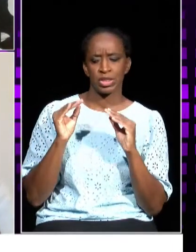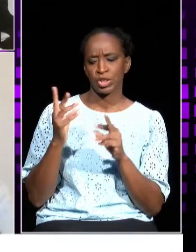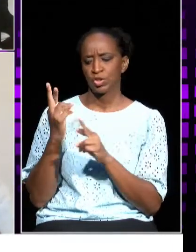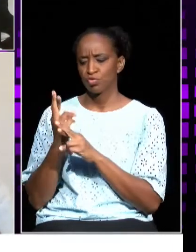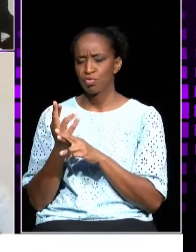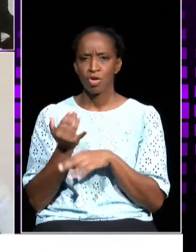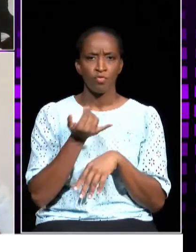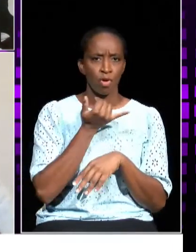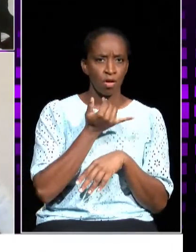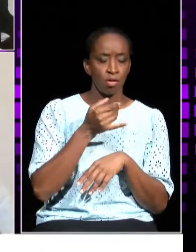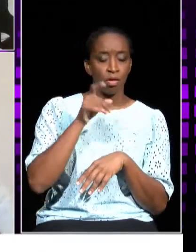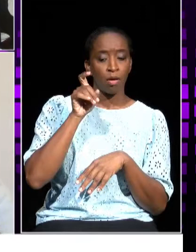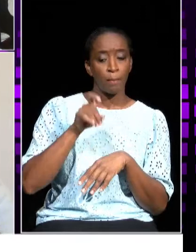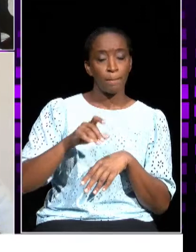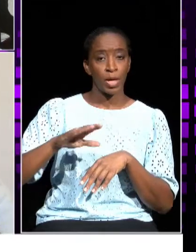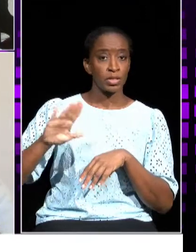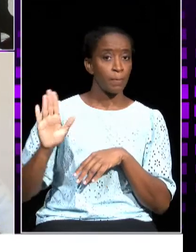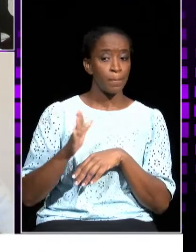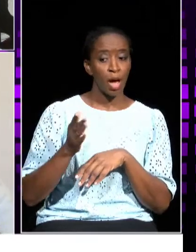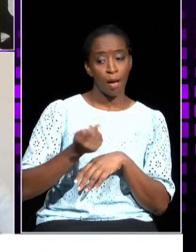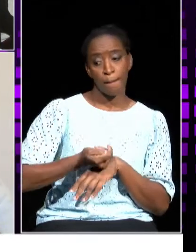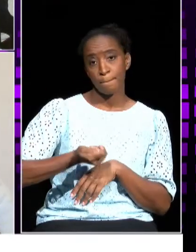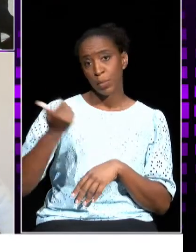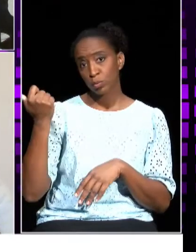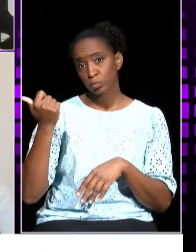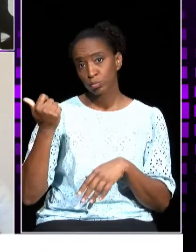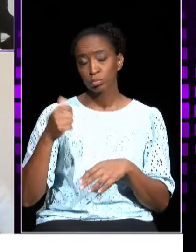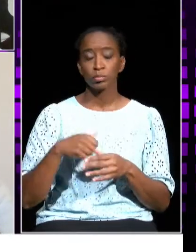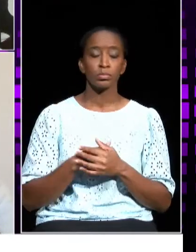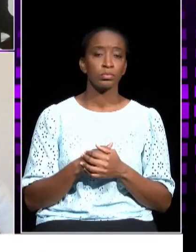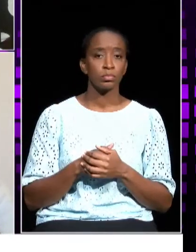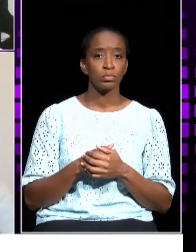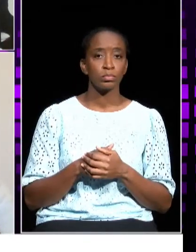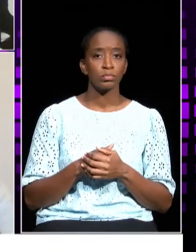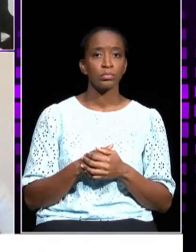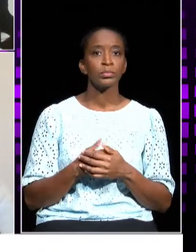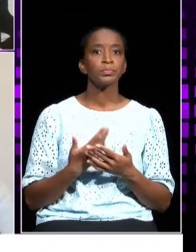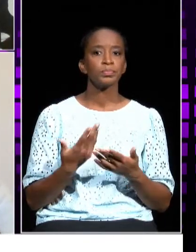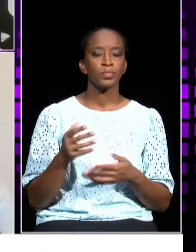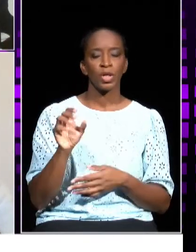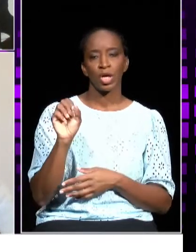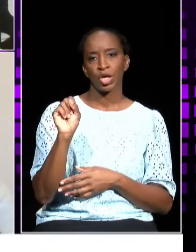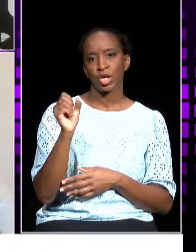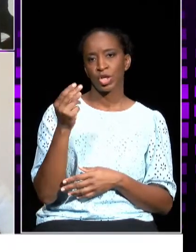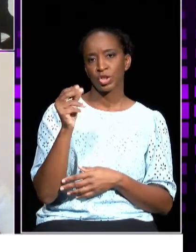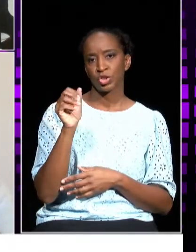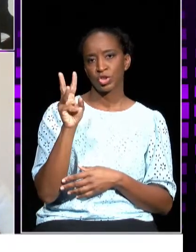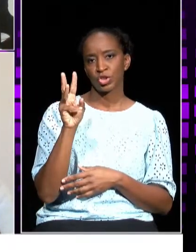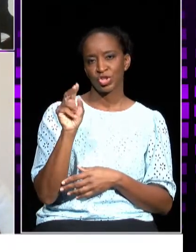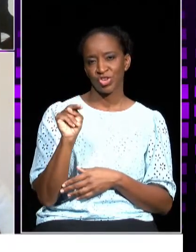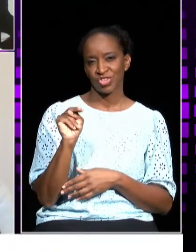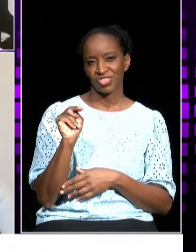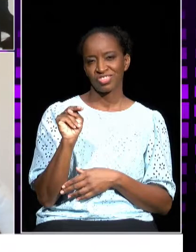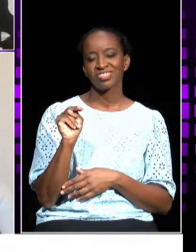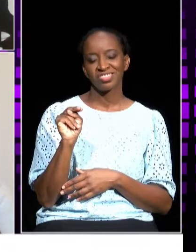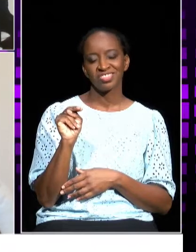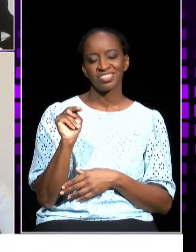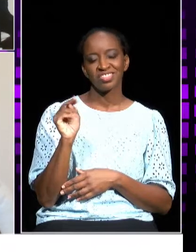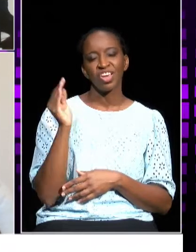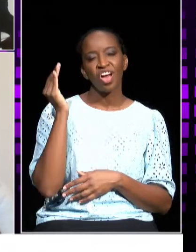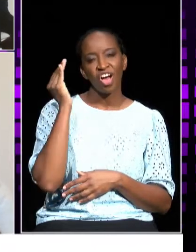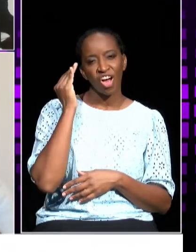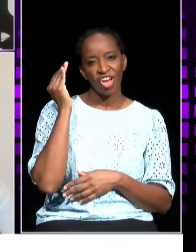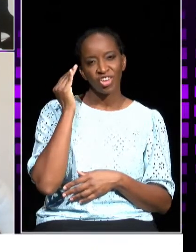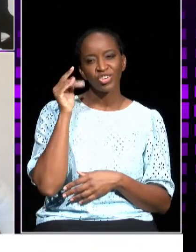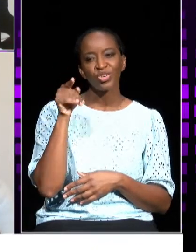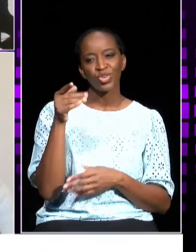rid of corporal punishment or find different ways? Shawn, I know that this is some of the areas that you share some thoughts and comments on.